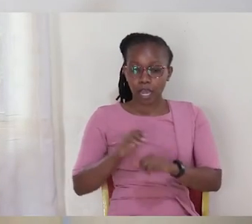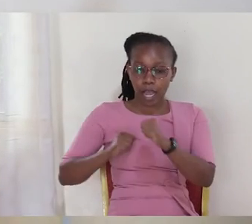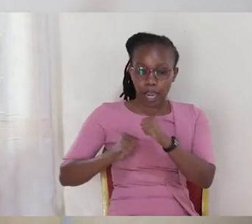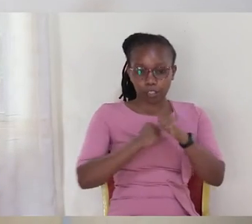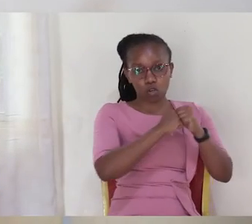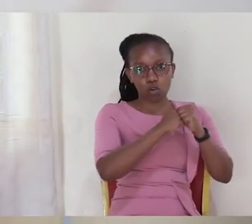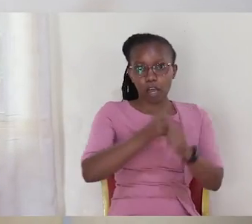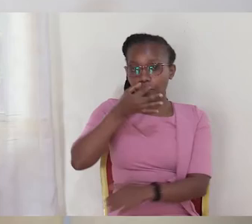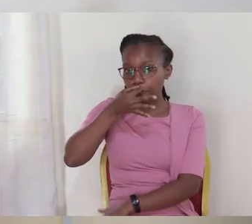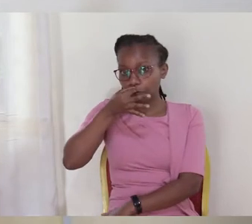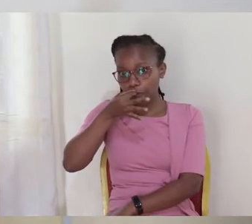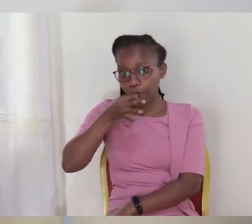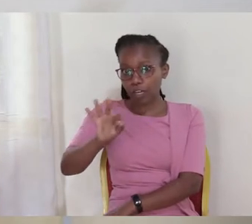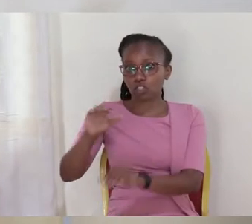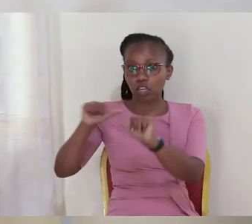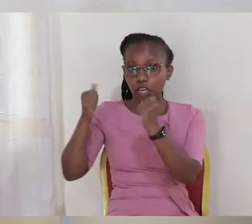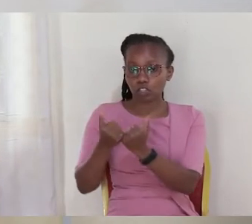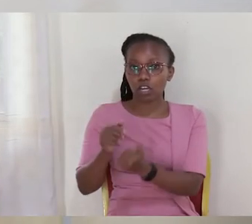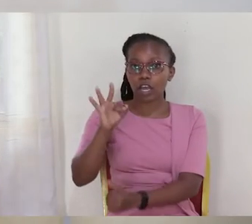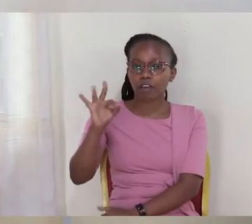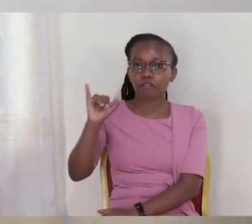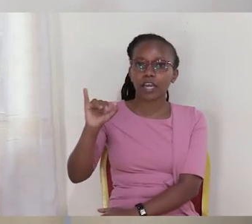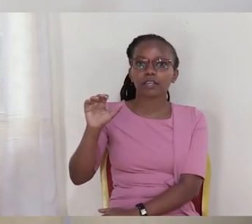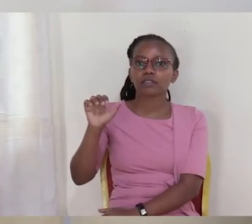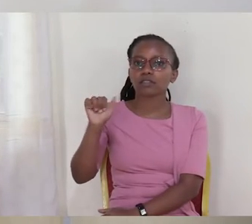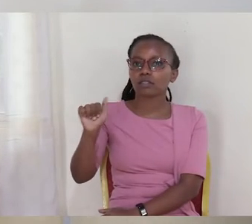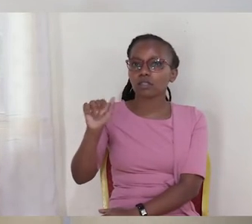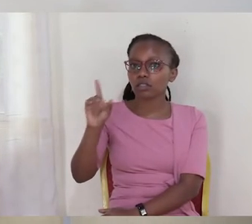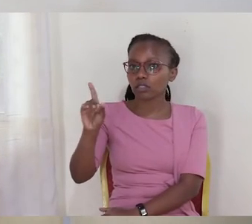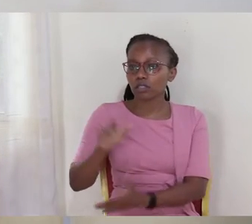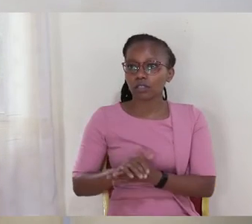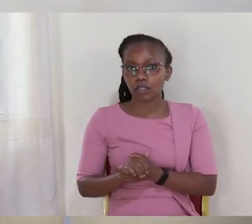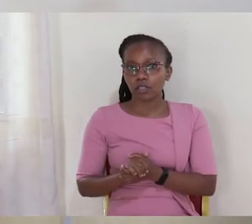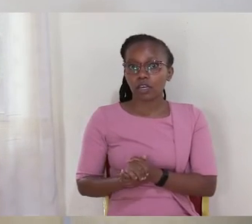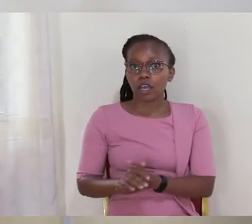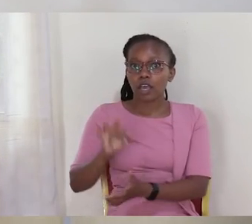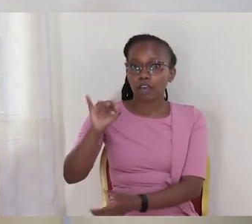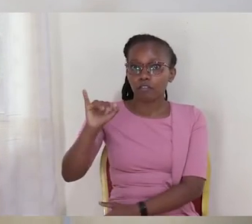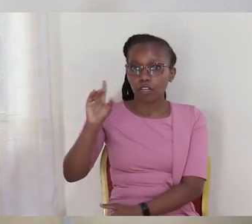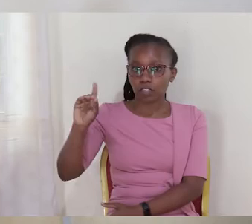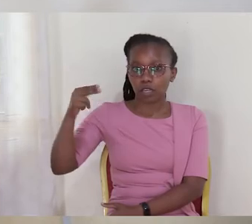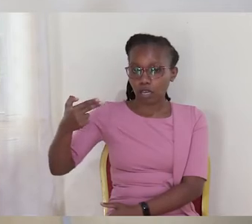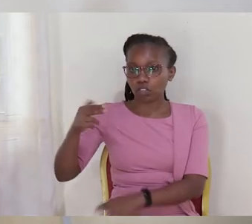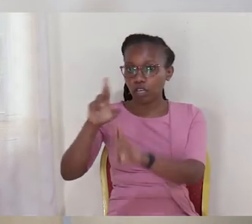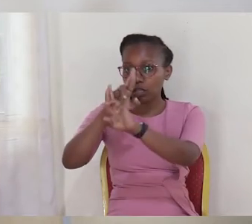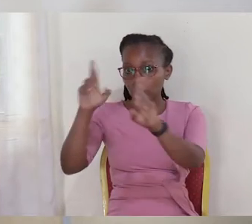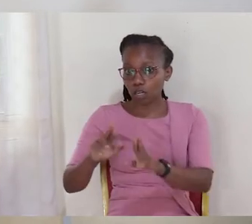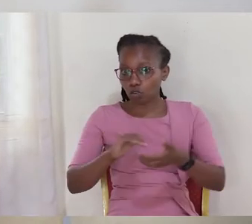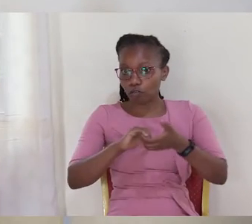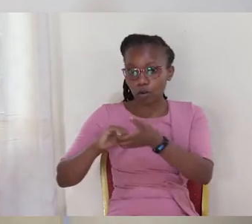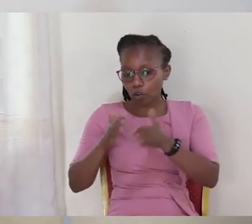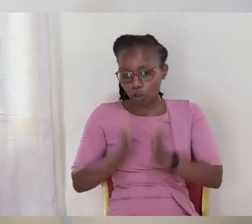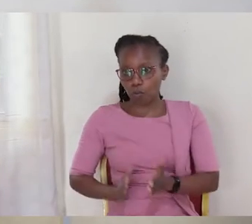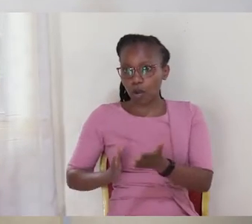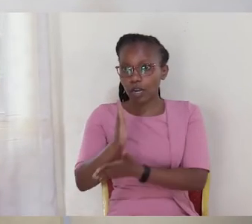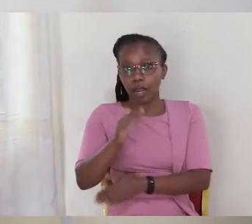is the French Development Agency, the FAD. On behalf of FIDH, the International Federation for Human Rights, I am pleased